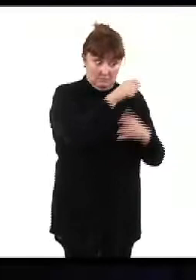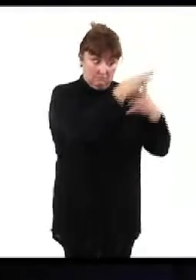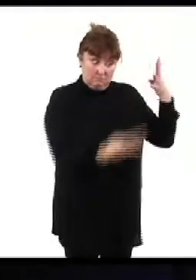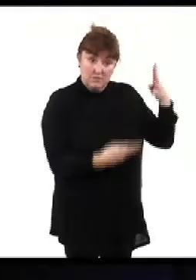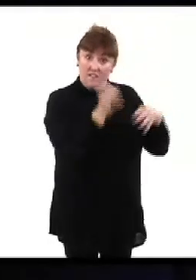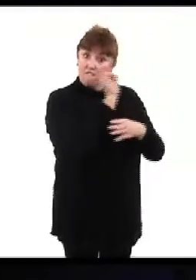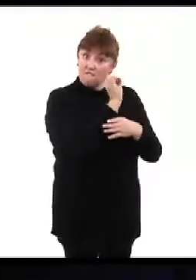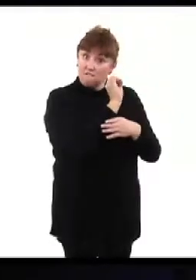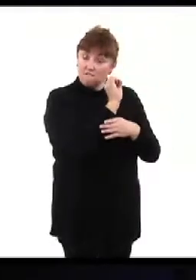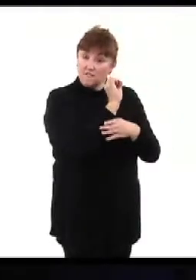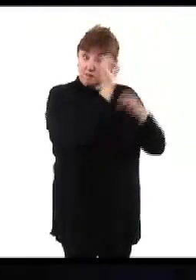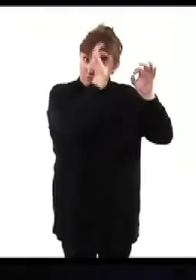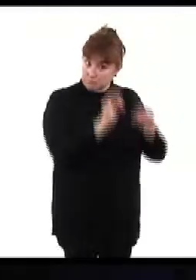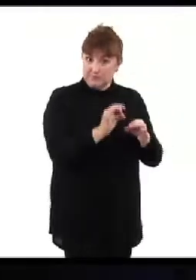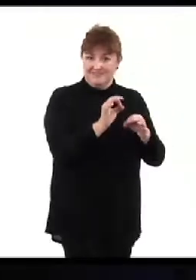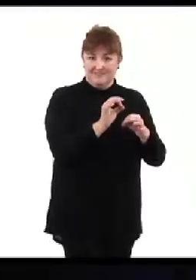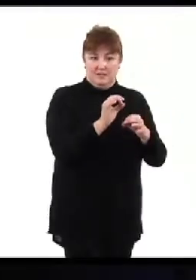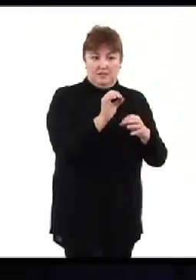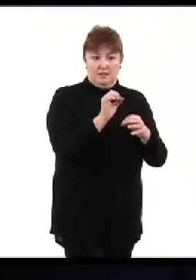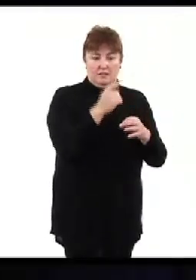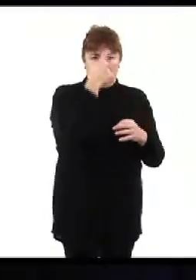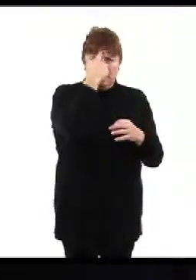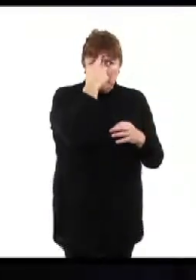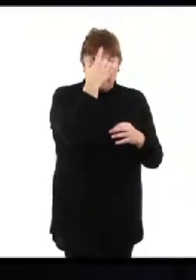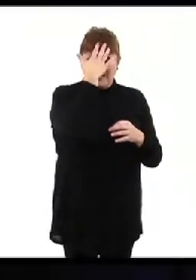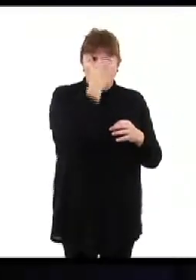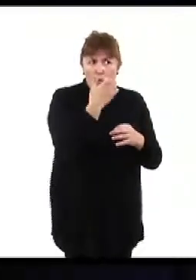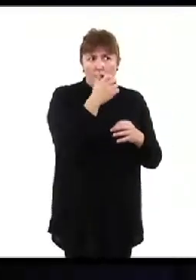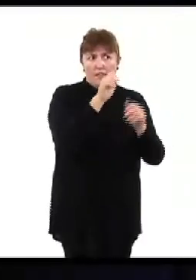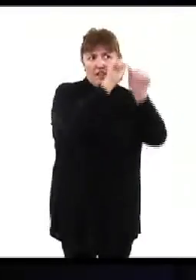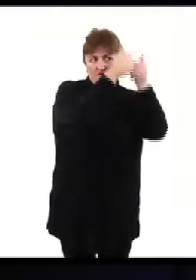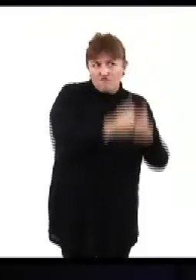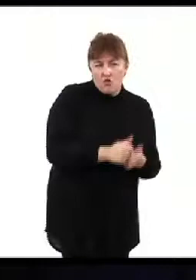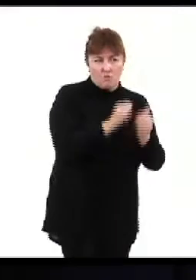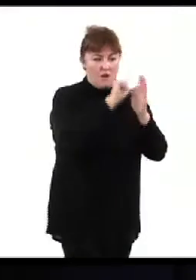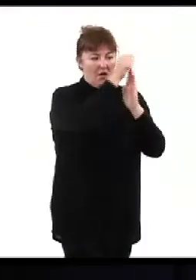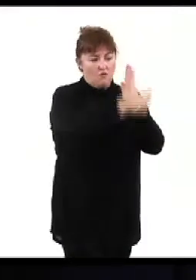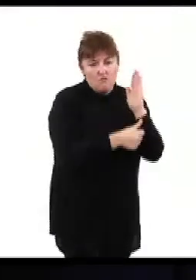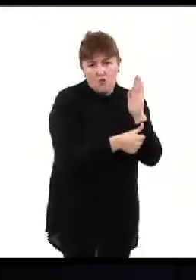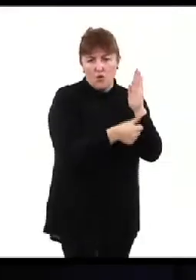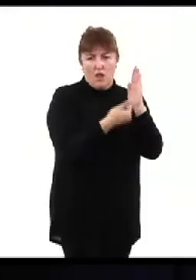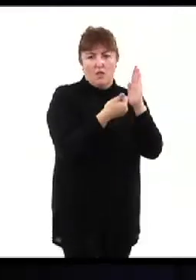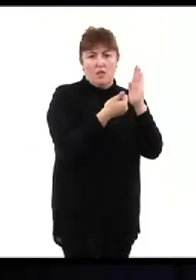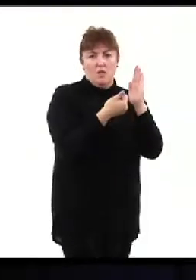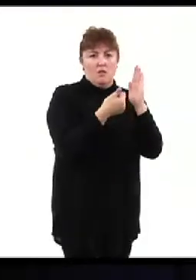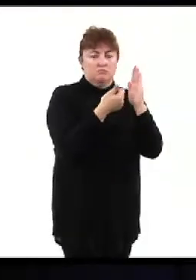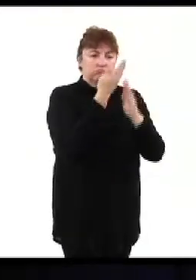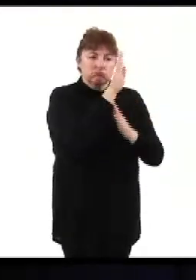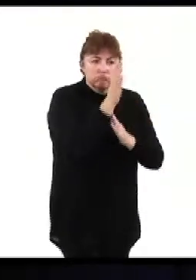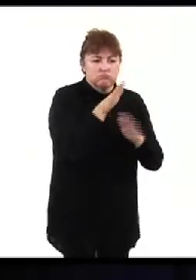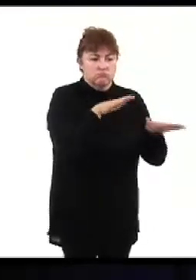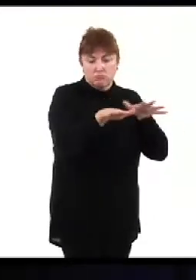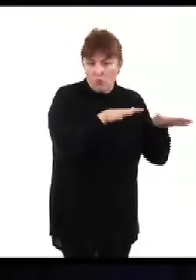example, if those, or the race example, if those verbs are really